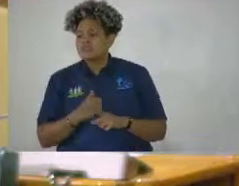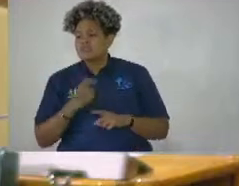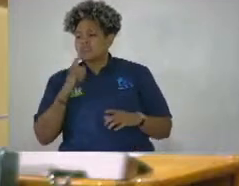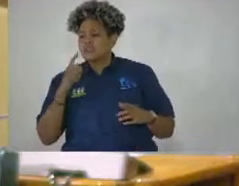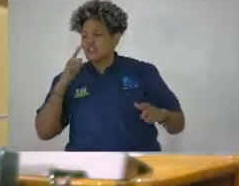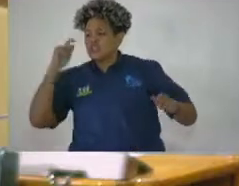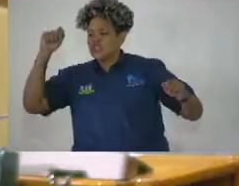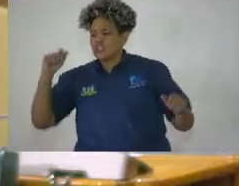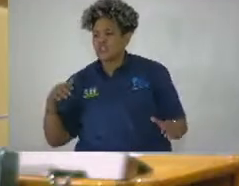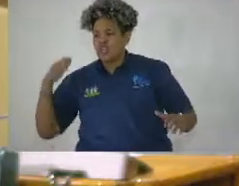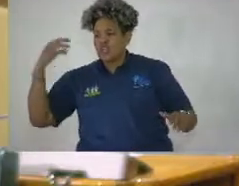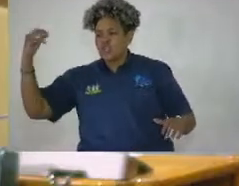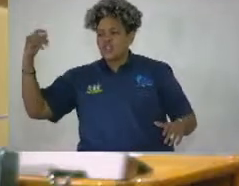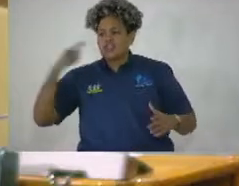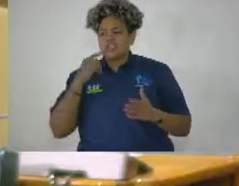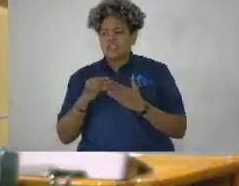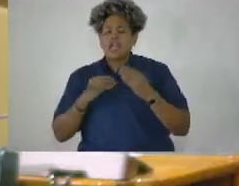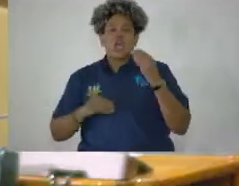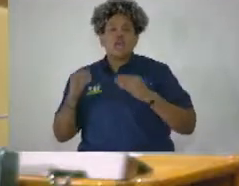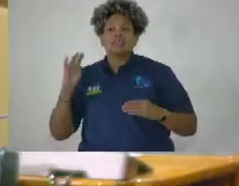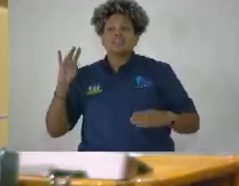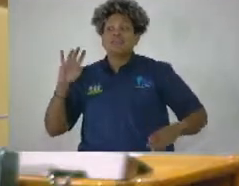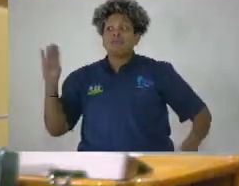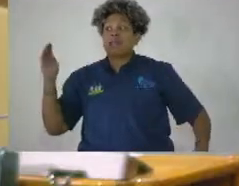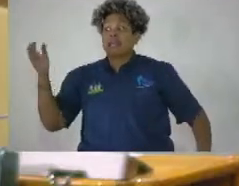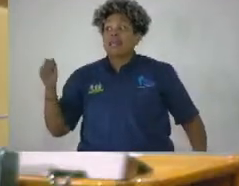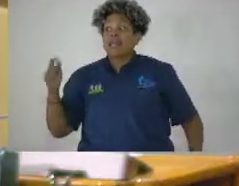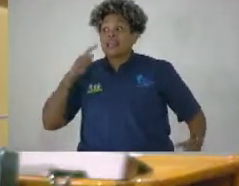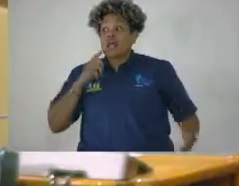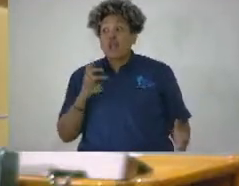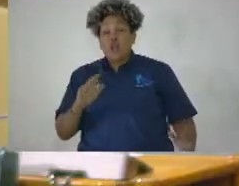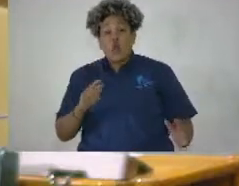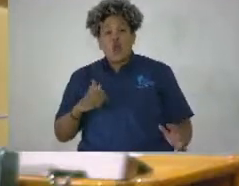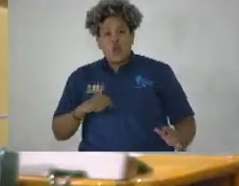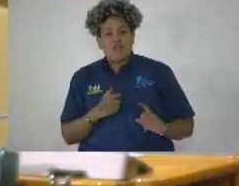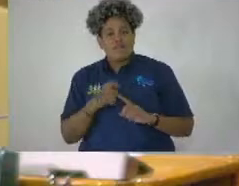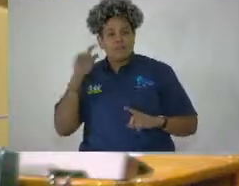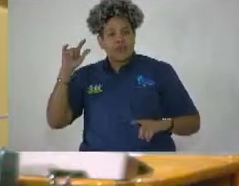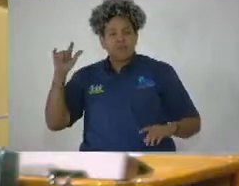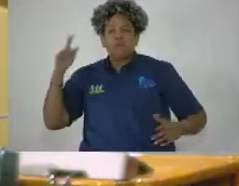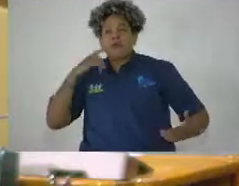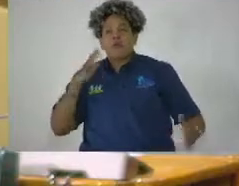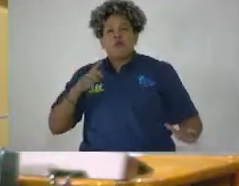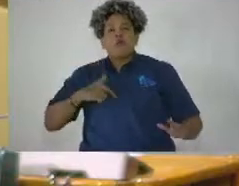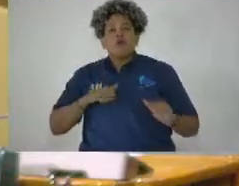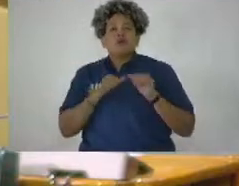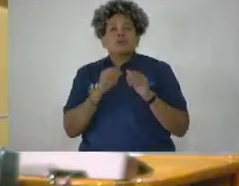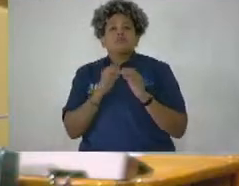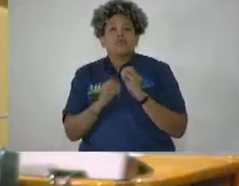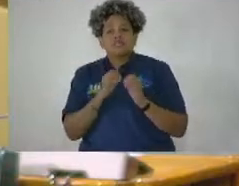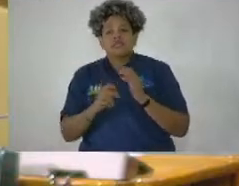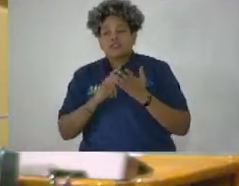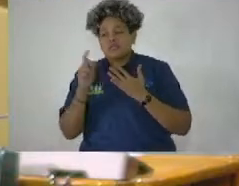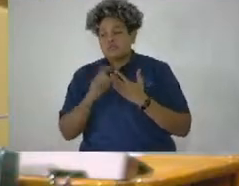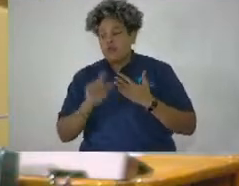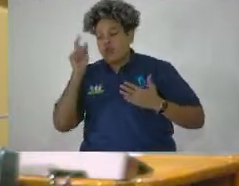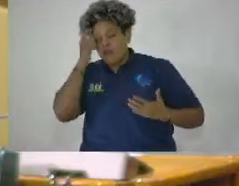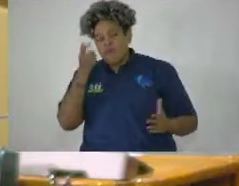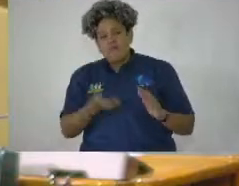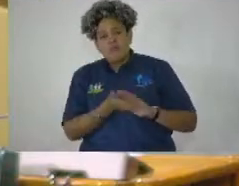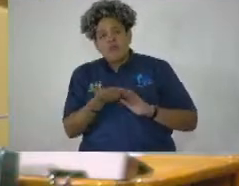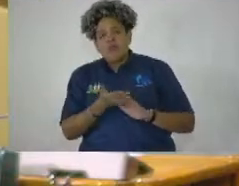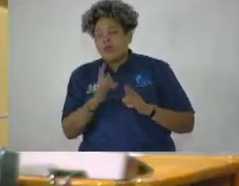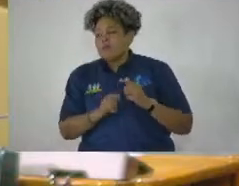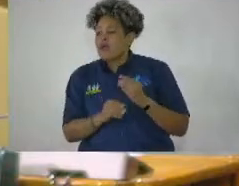exogenous shock to the economy, and it has allowed us to maintain the programs of the government